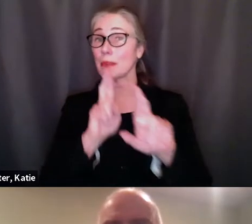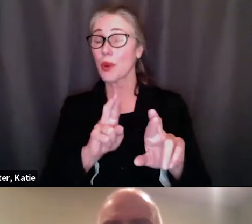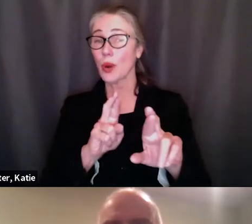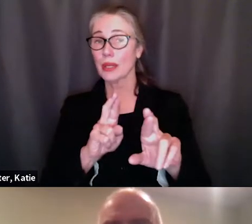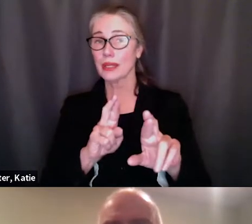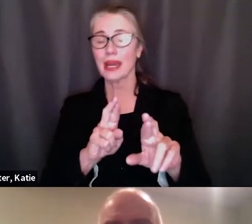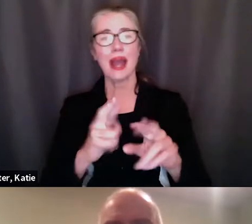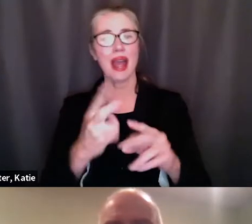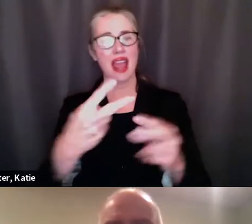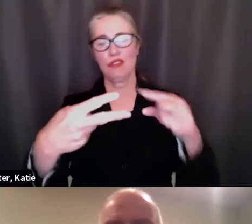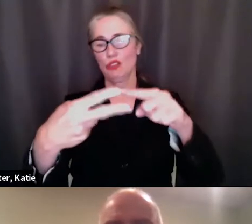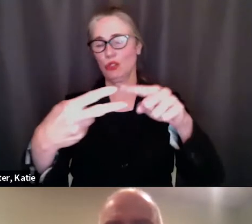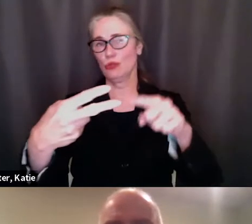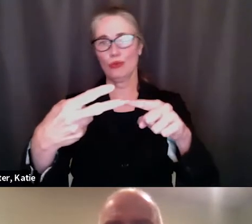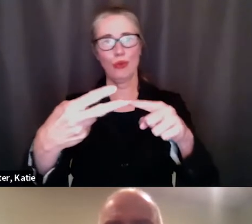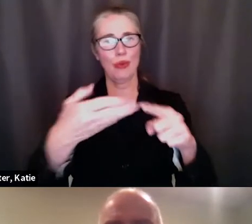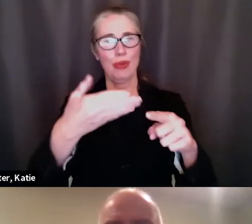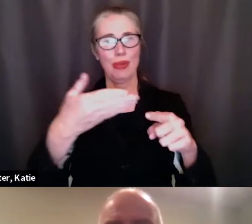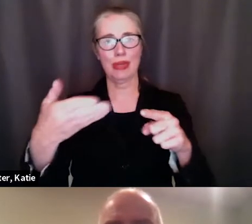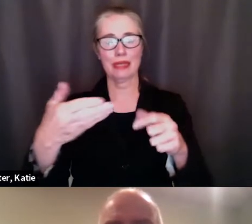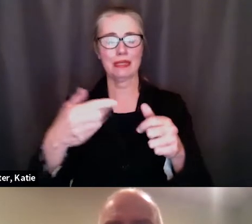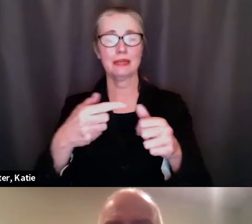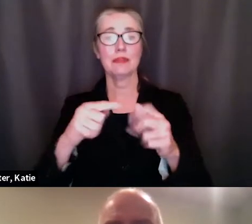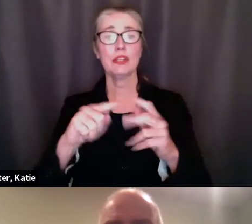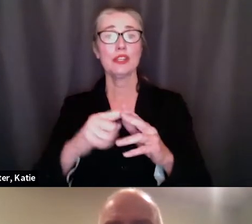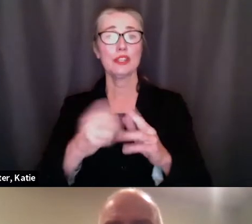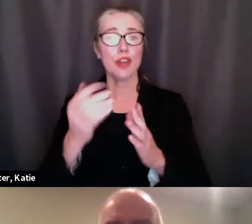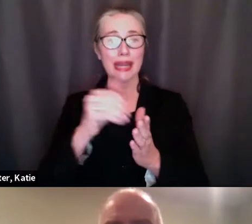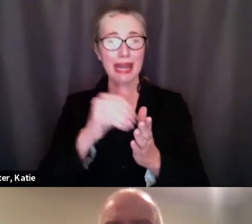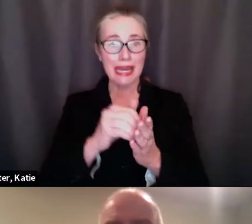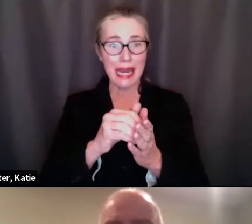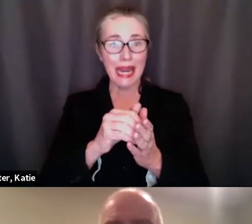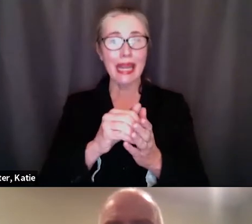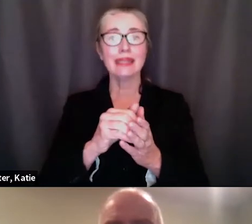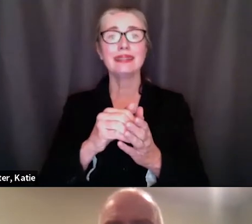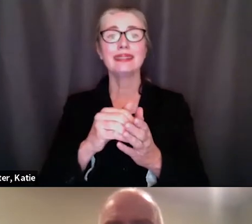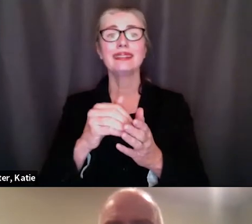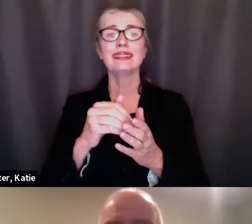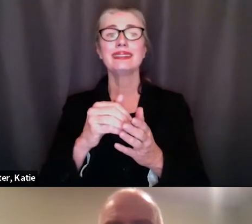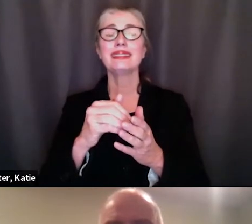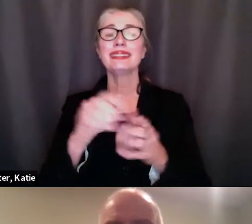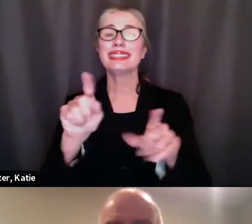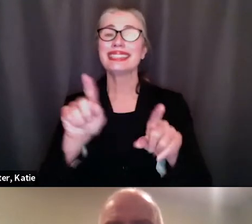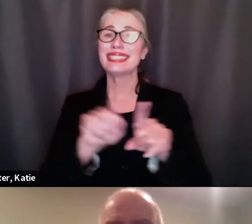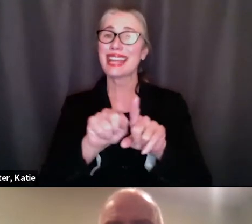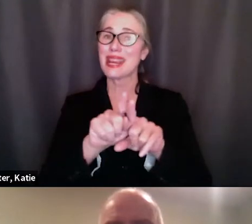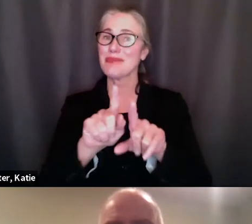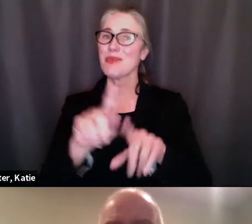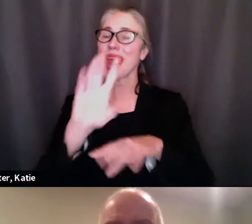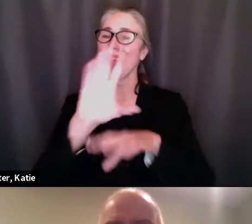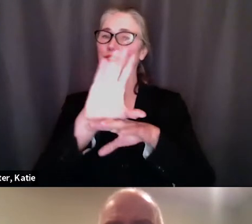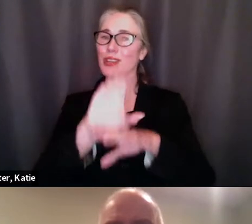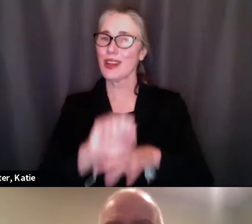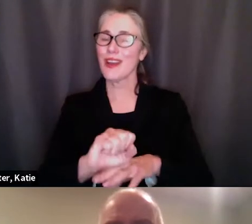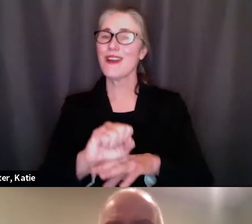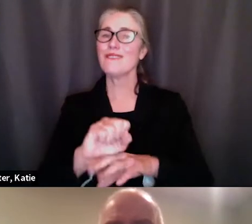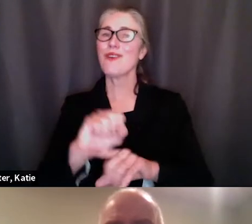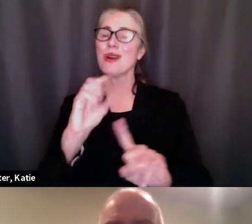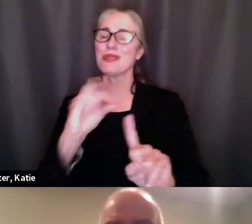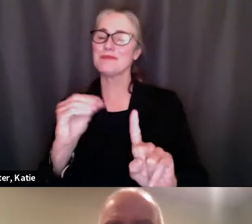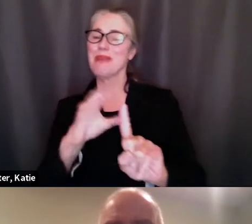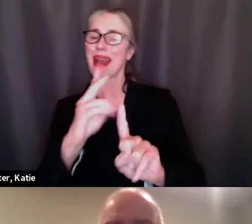items um i want to start off again in the tradition that we started a couple meetings back with the principal spotlight